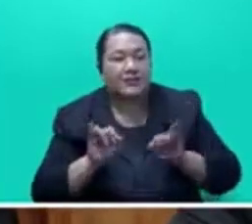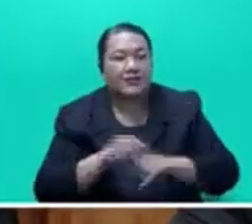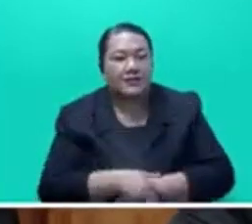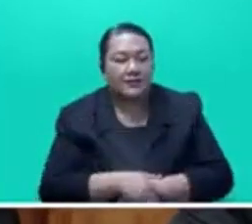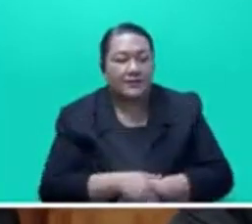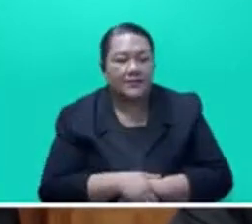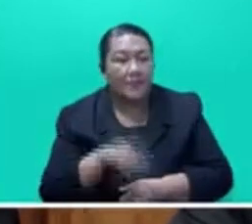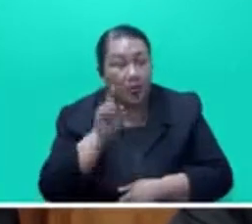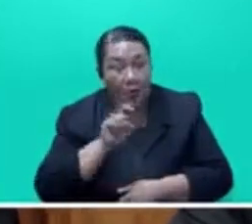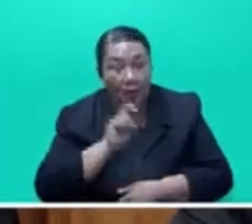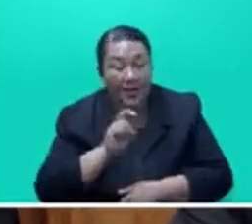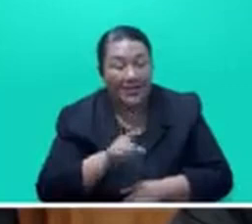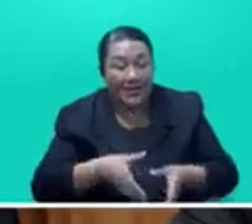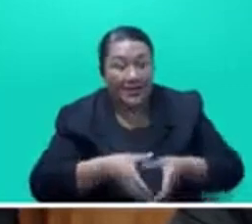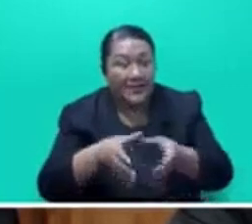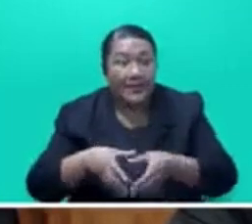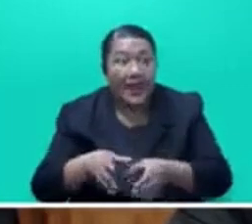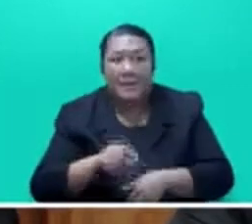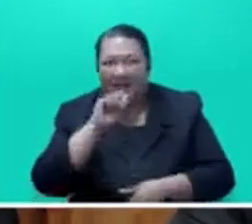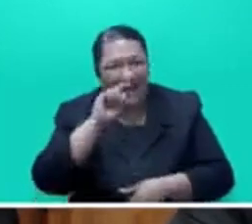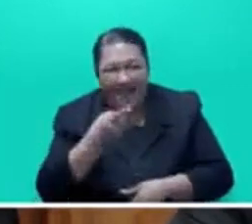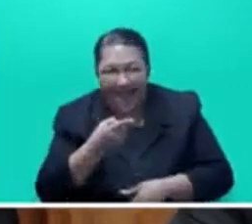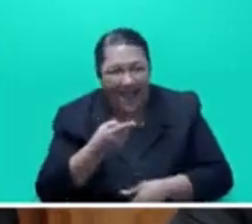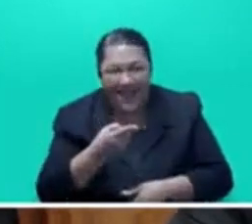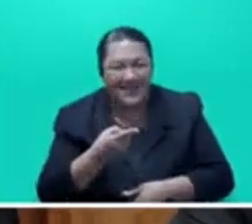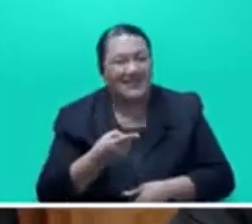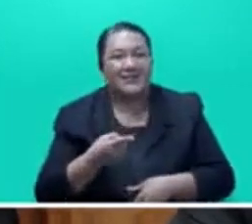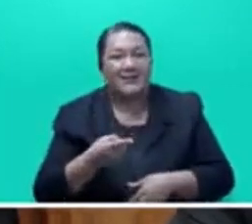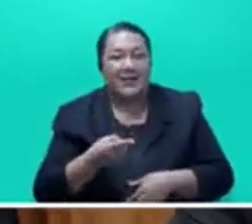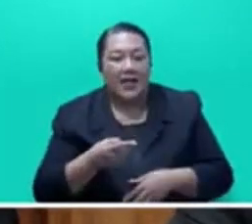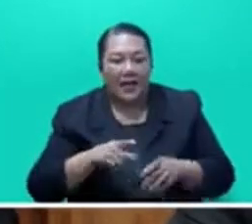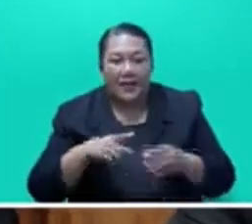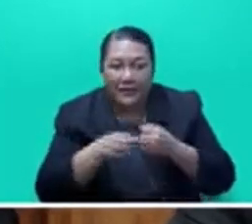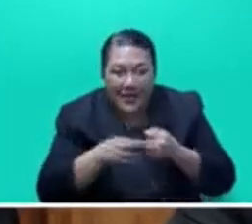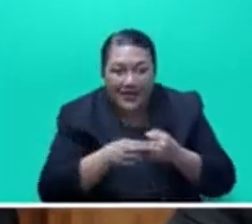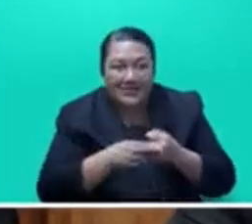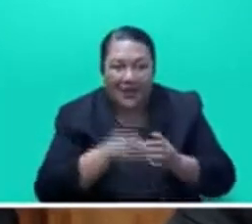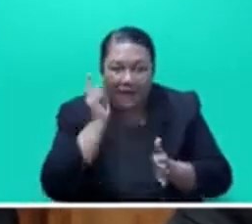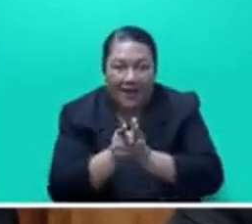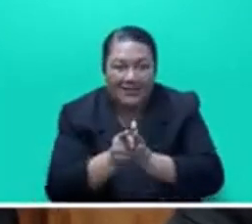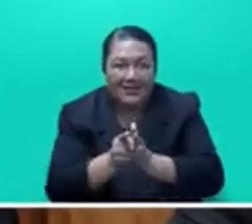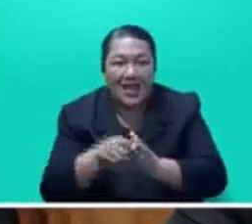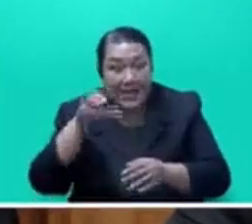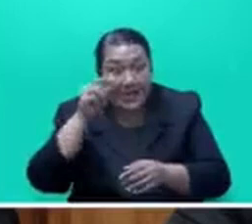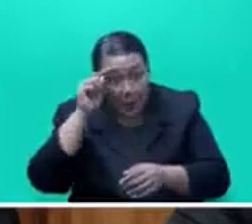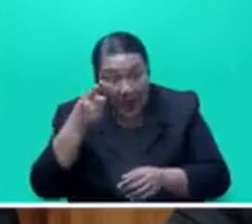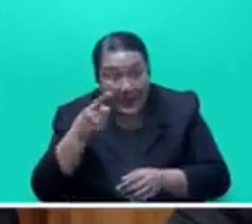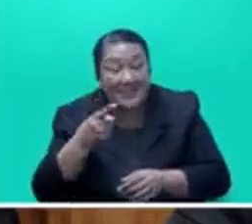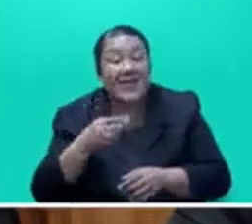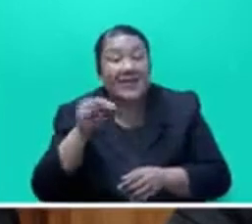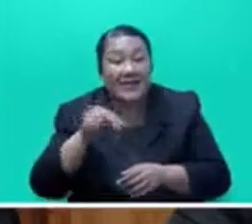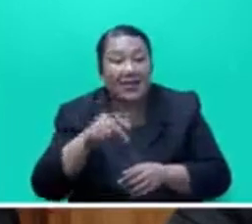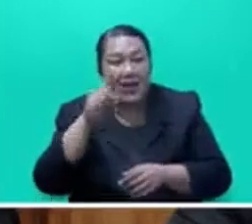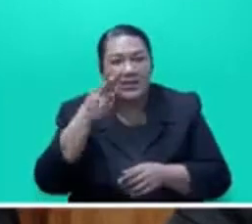was that aging infrastructure cannot magically heal itself in its investment. The coalition government understands that it needs to